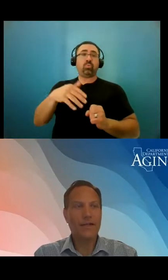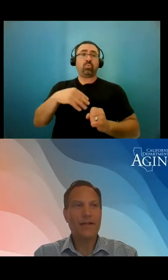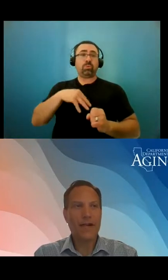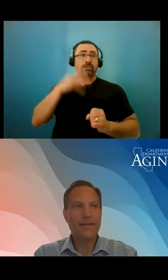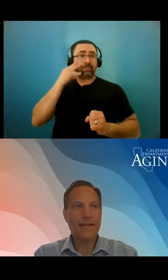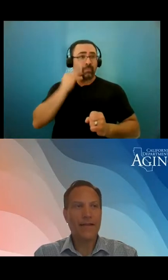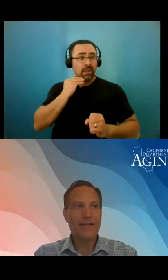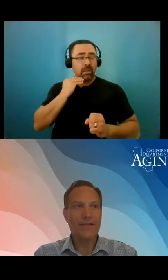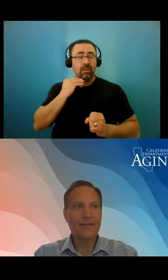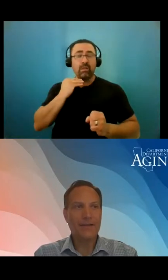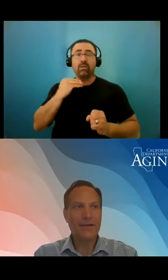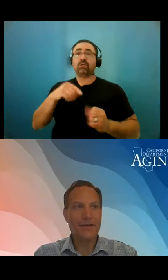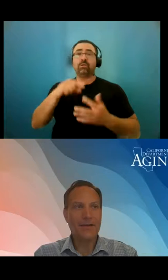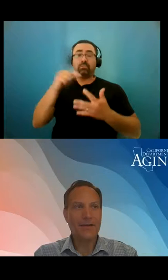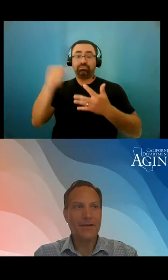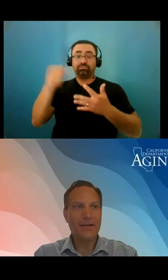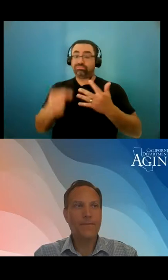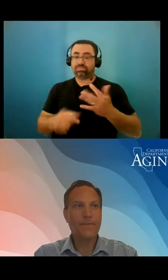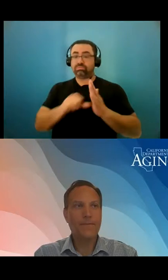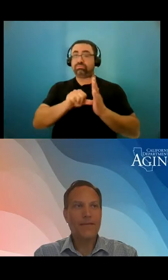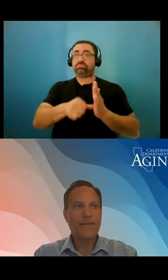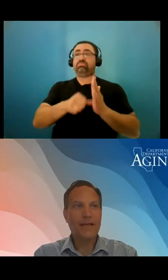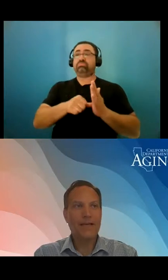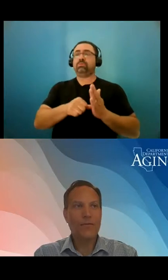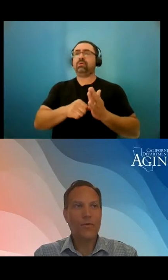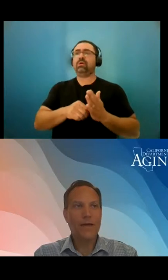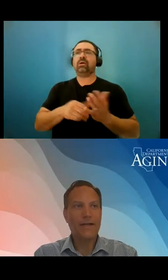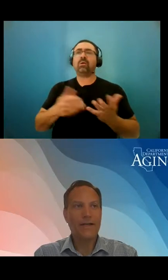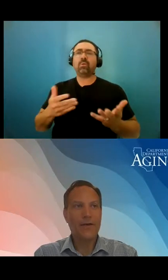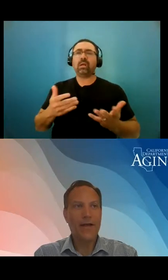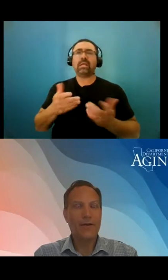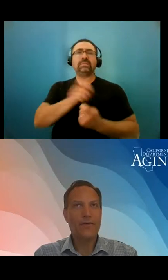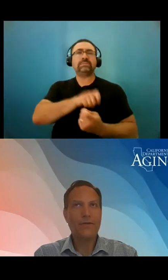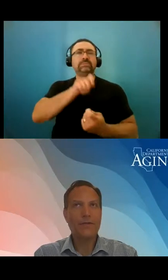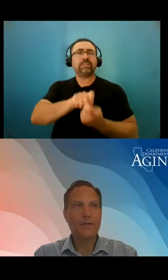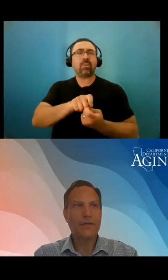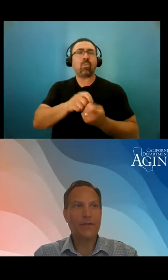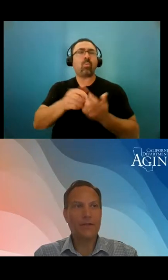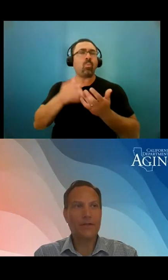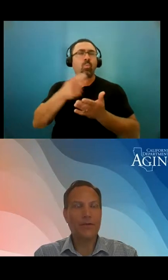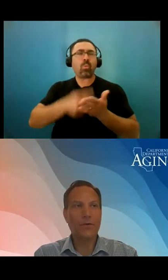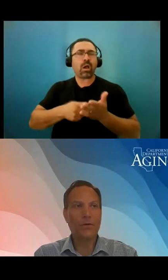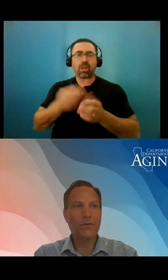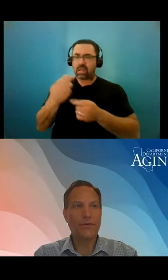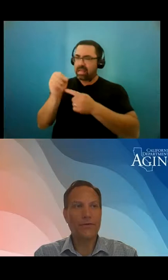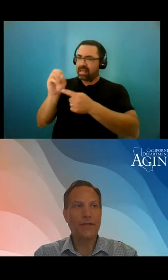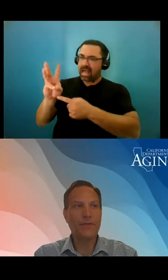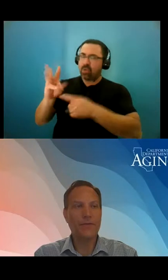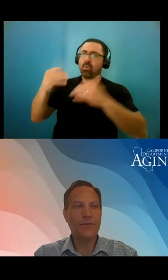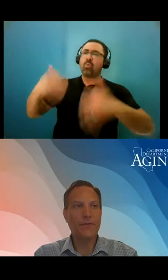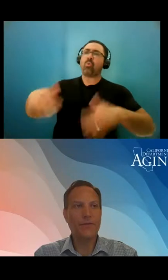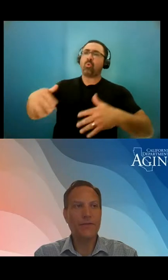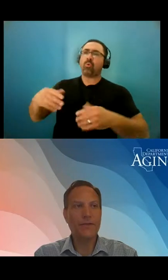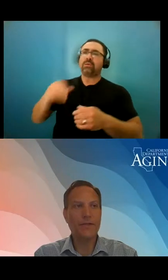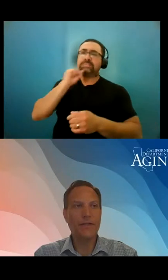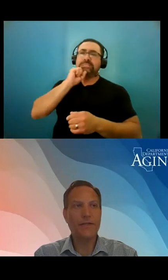us, not that any of us didn't know this before, was exactly what, you know, how significant the needs are for older adults and